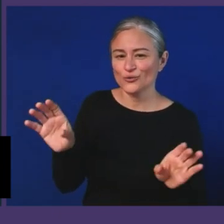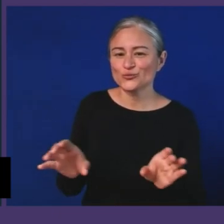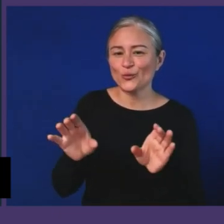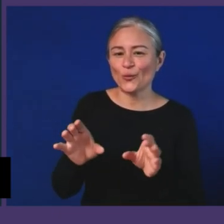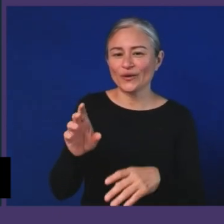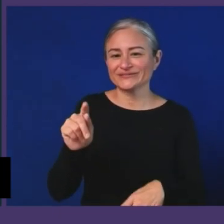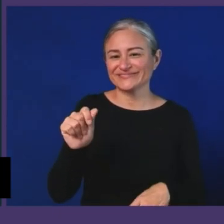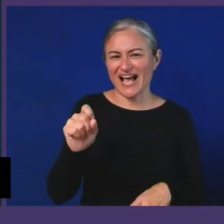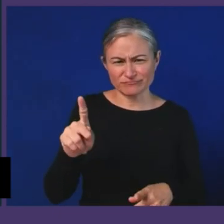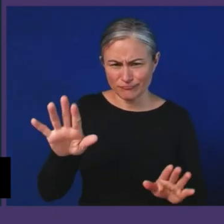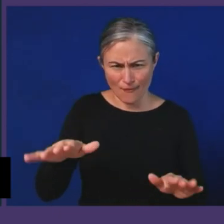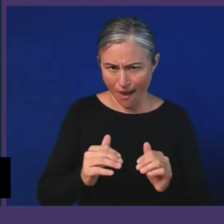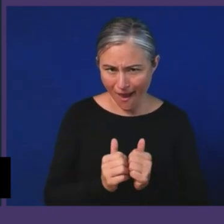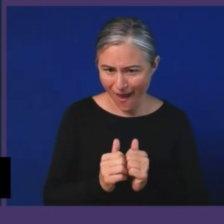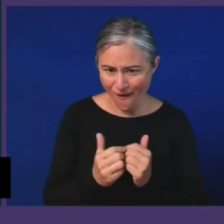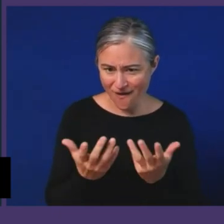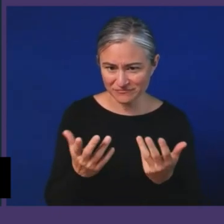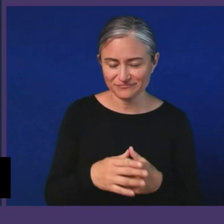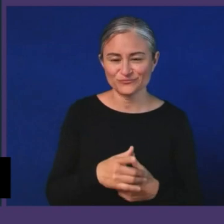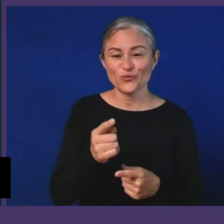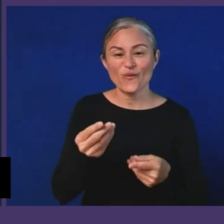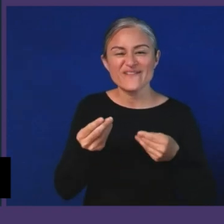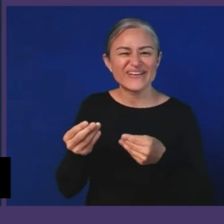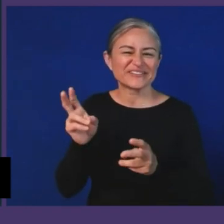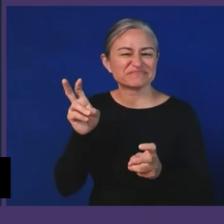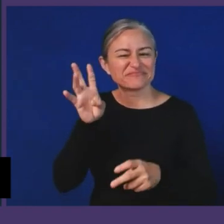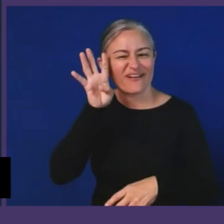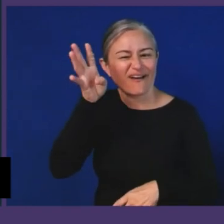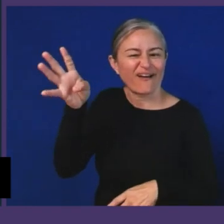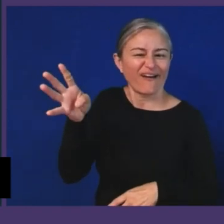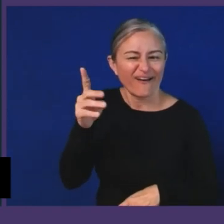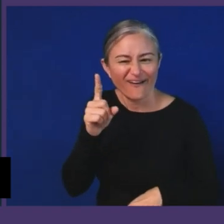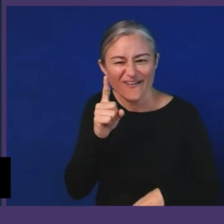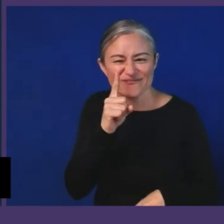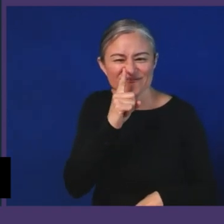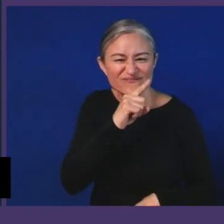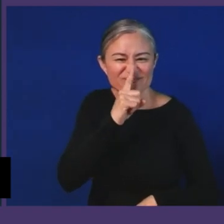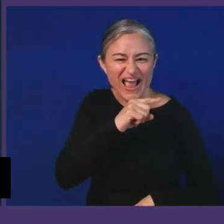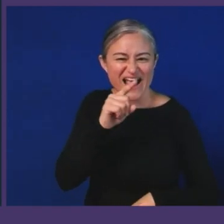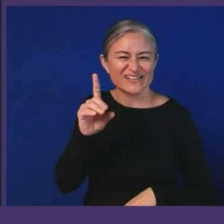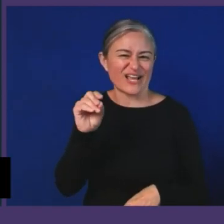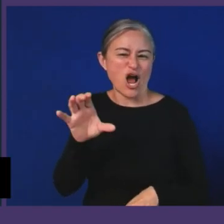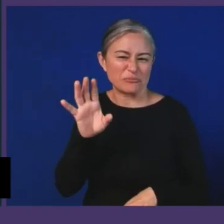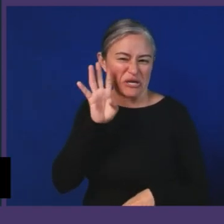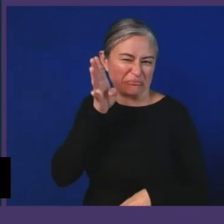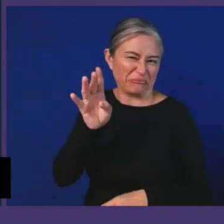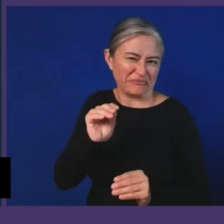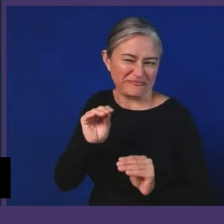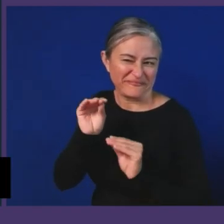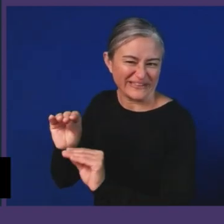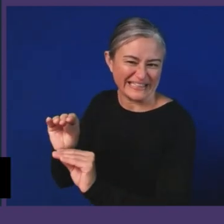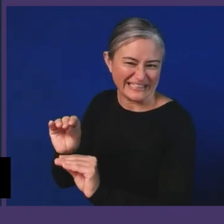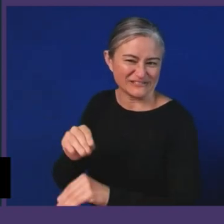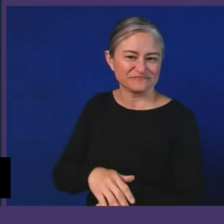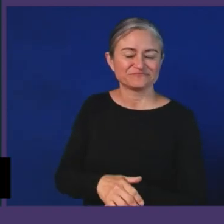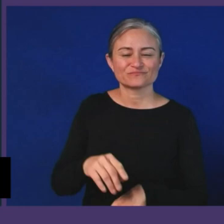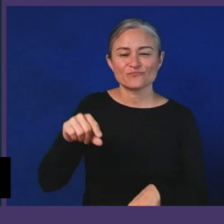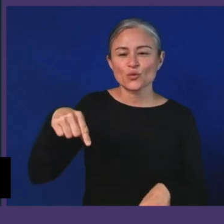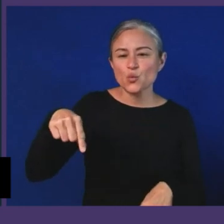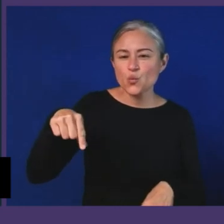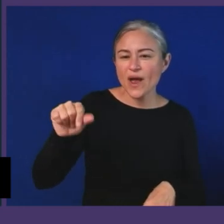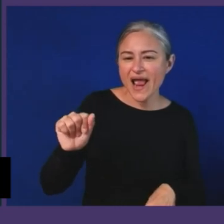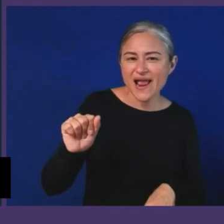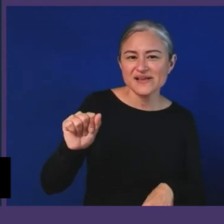example, for example, we have some passage, and then we sort of like do QA, QA, QA. This is called a few-shot prompt. And then we do Q. And